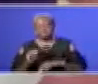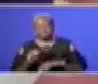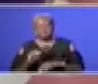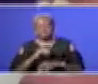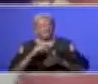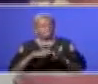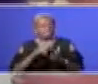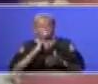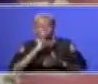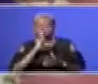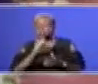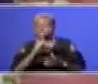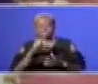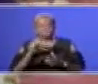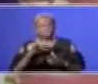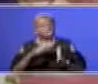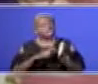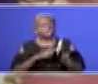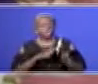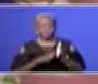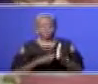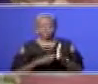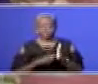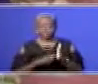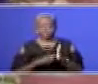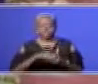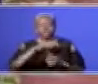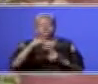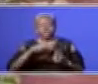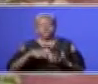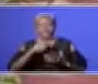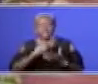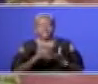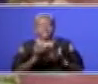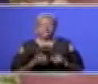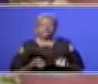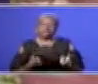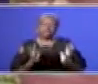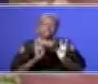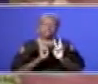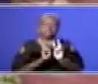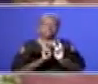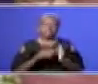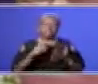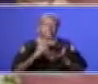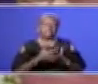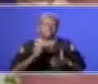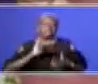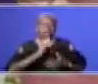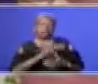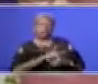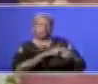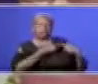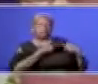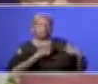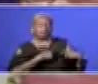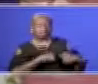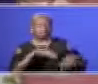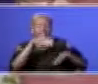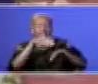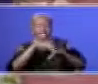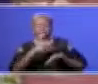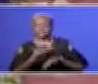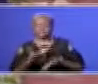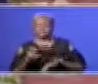This is not a show. This is not, when we lay our wreaths, we lay our hearts at their feet.